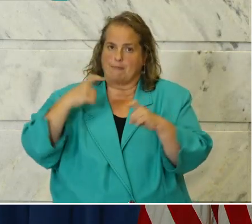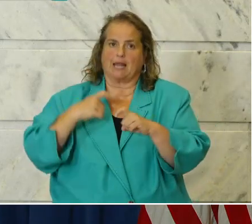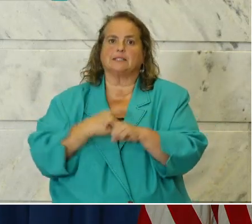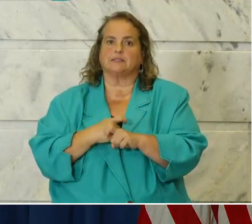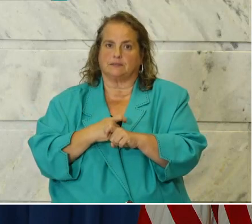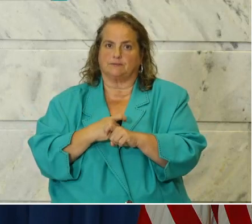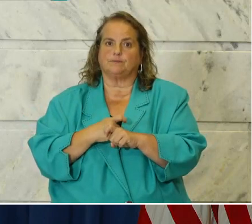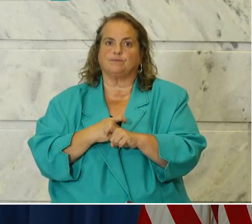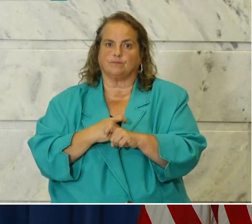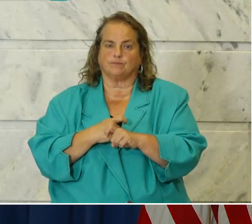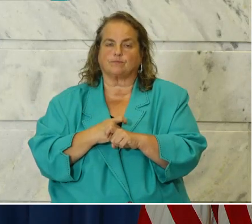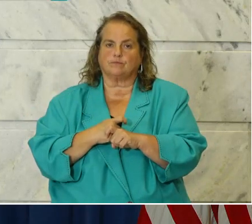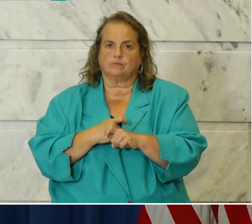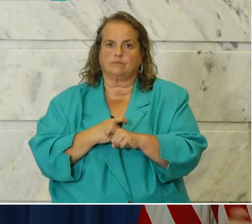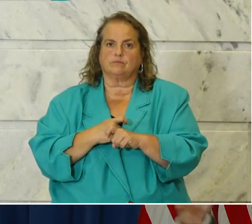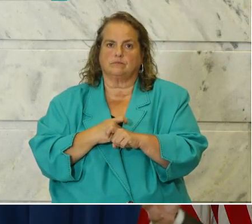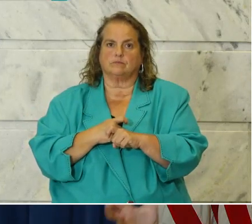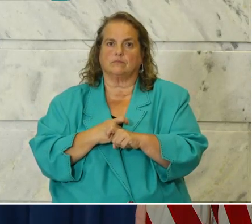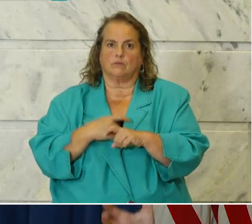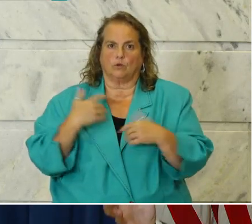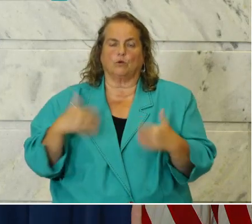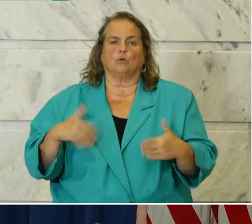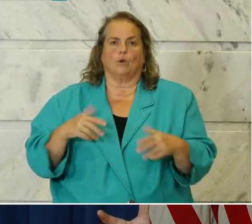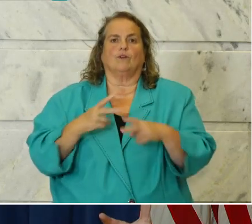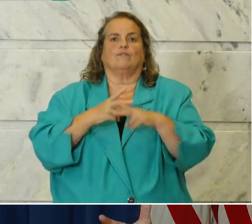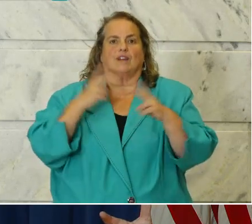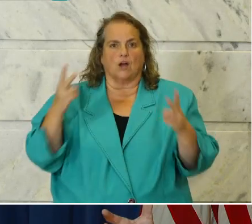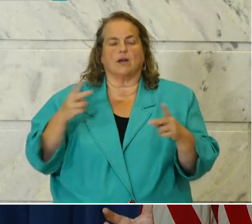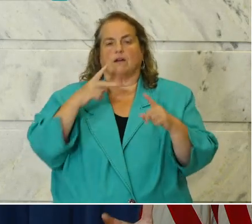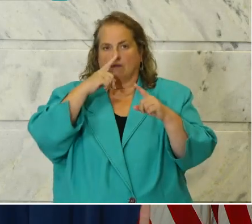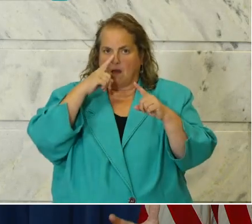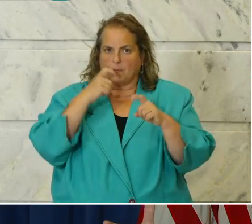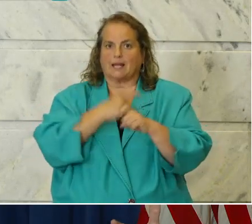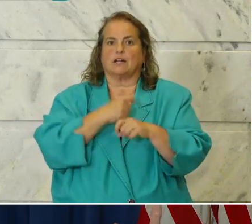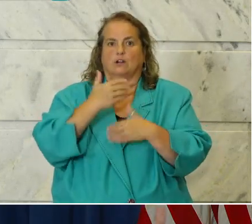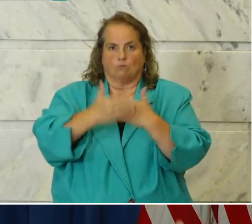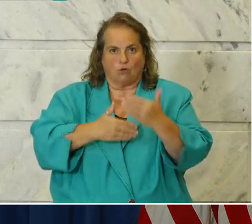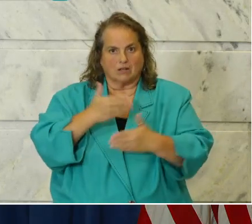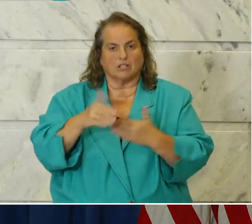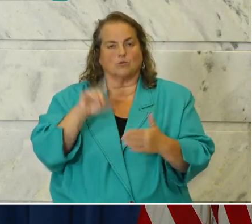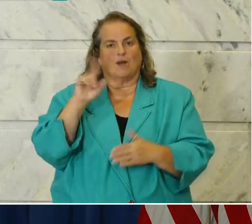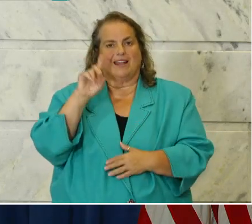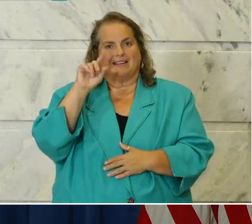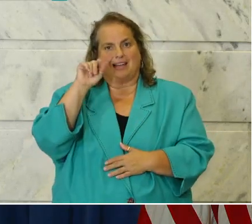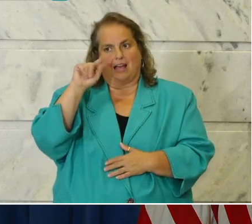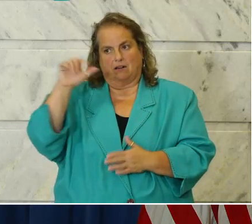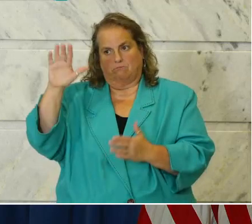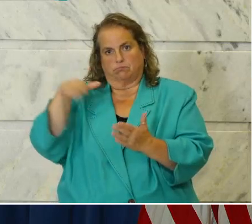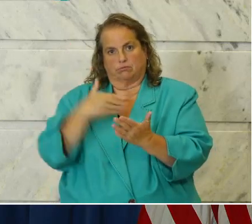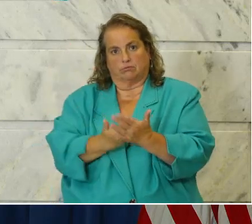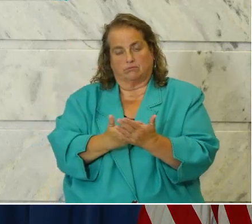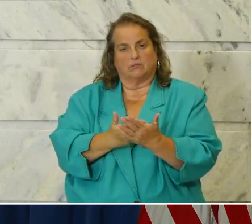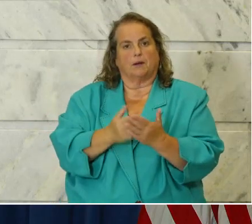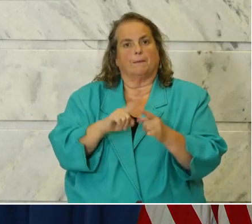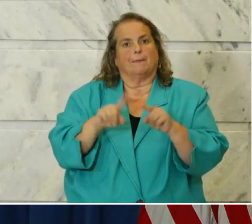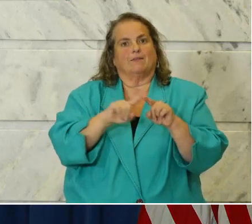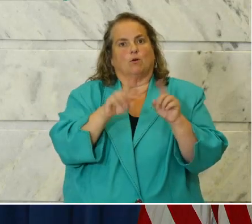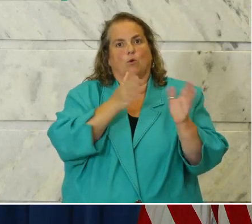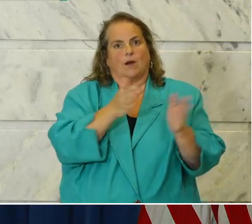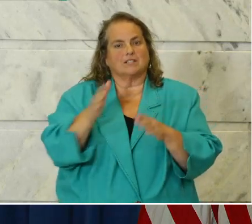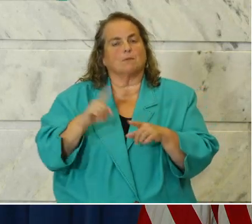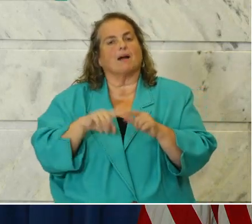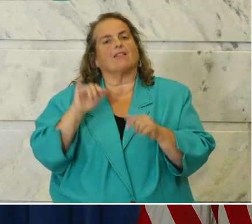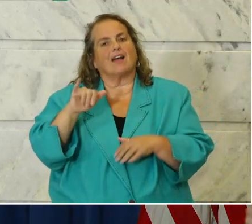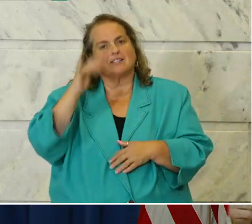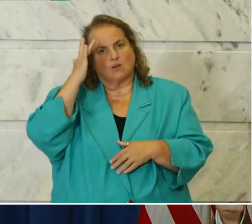a not an unwieldy, but just a very complicated process where data comes in so many ways. But that's why we remove